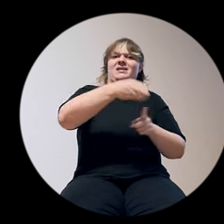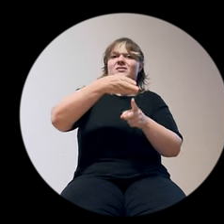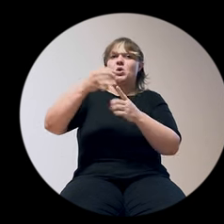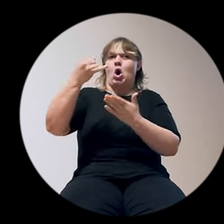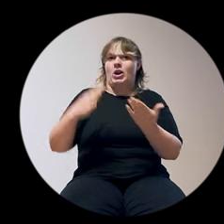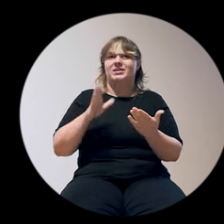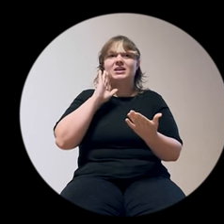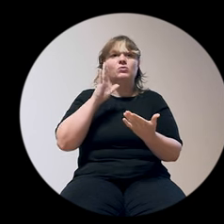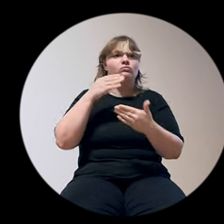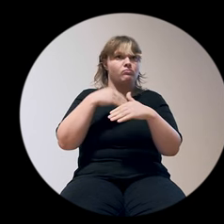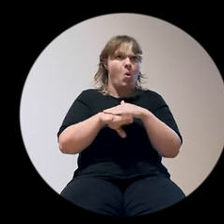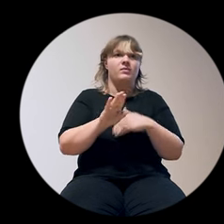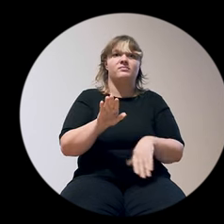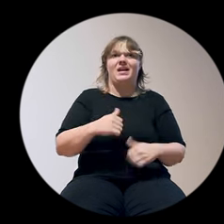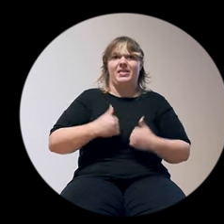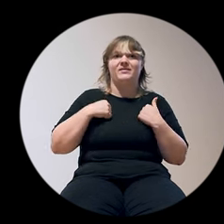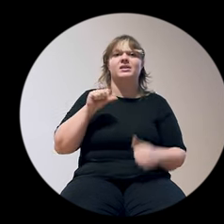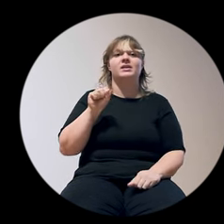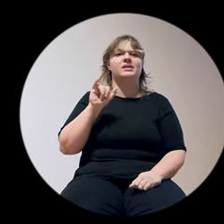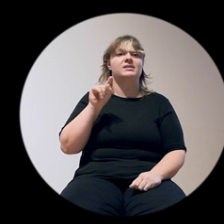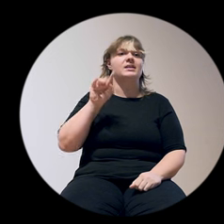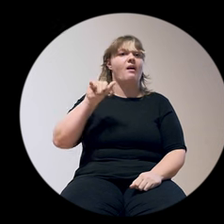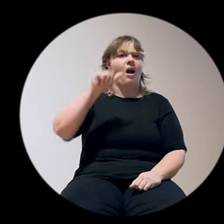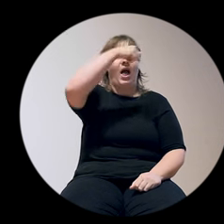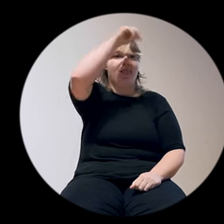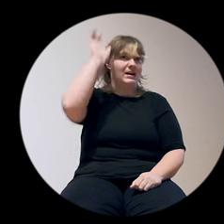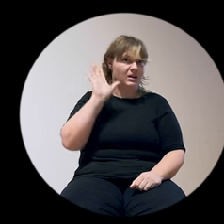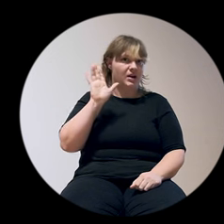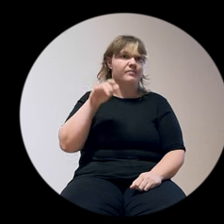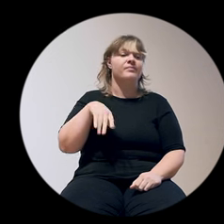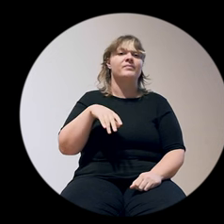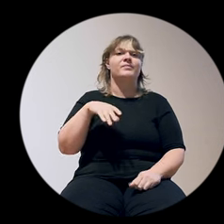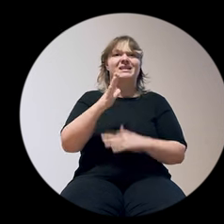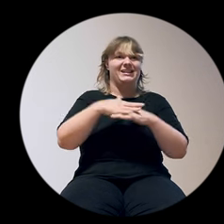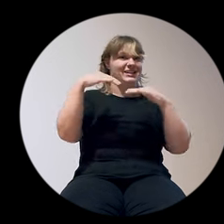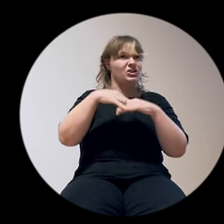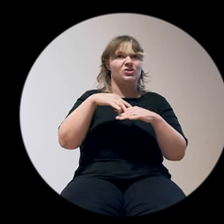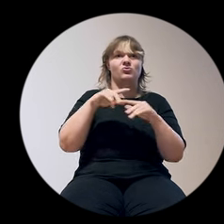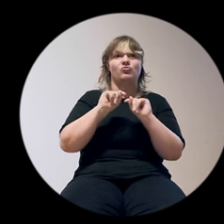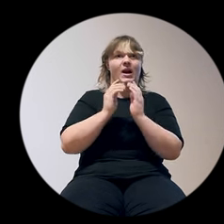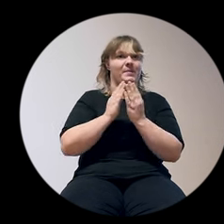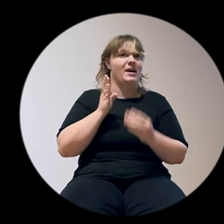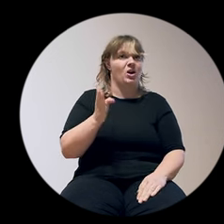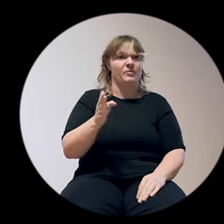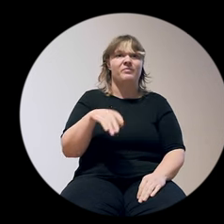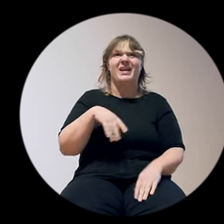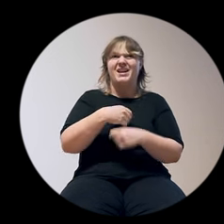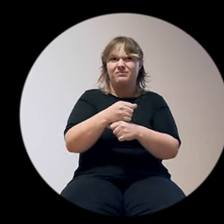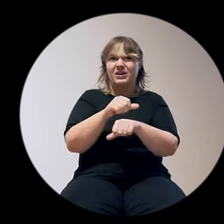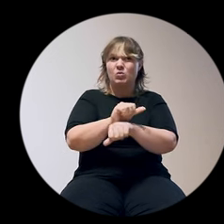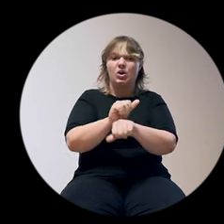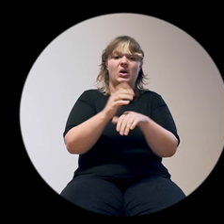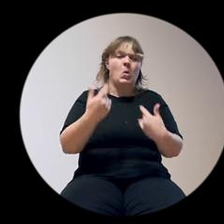Galanin was born and lives in Sitka, Alaska. He's Tlingit and Ununga, and he makes work that emphatically